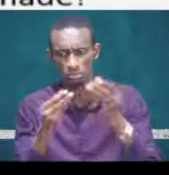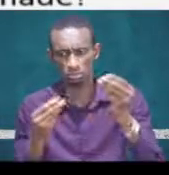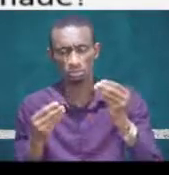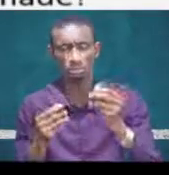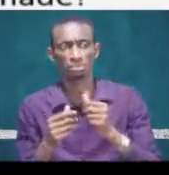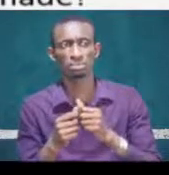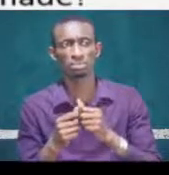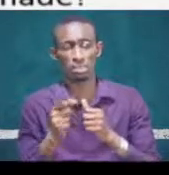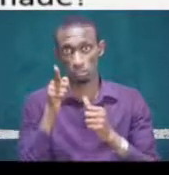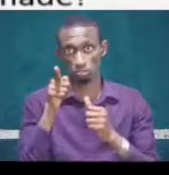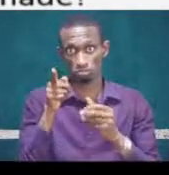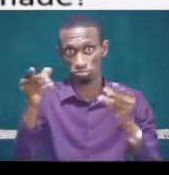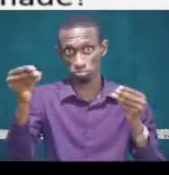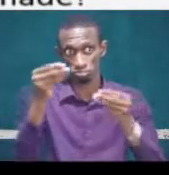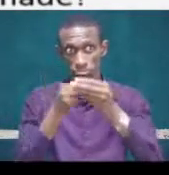This for that,